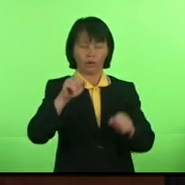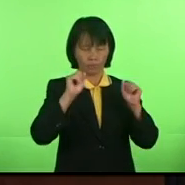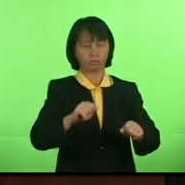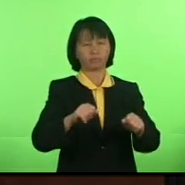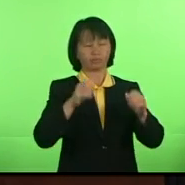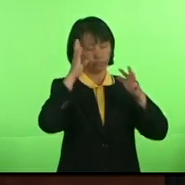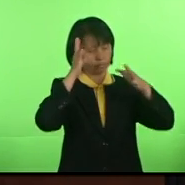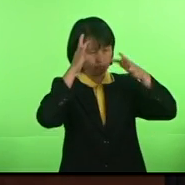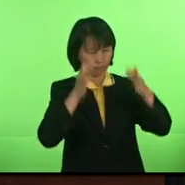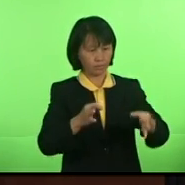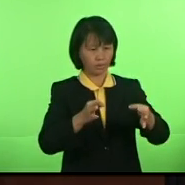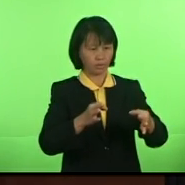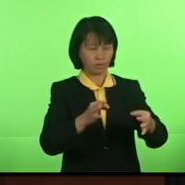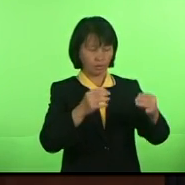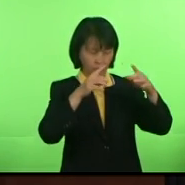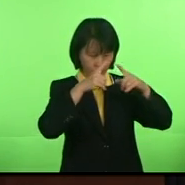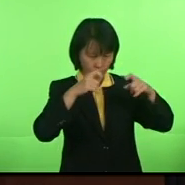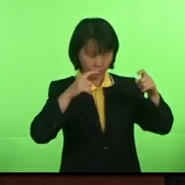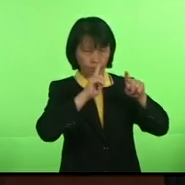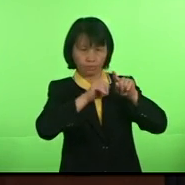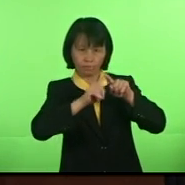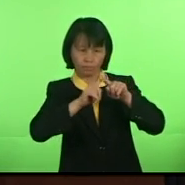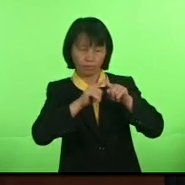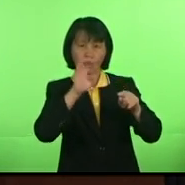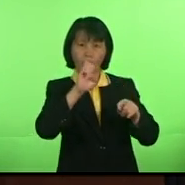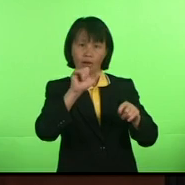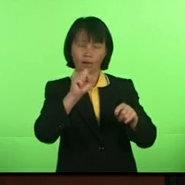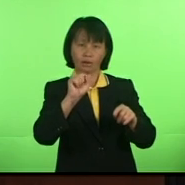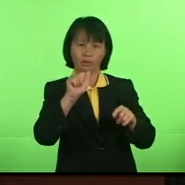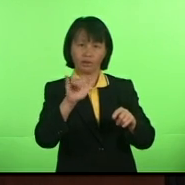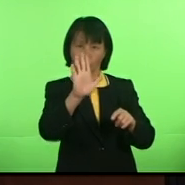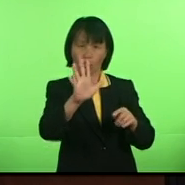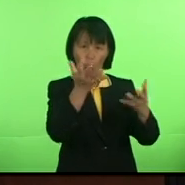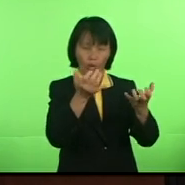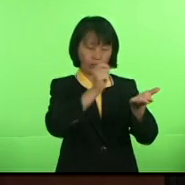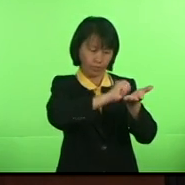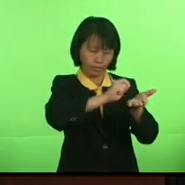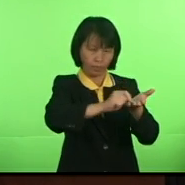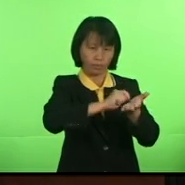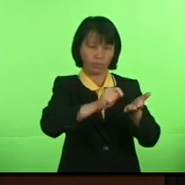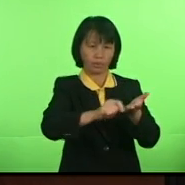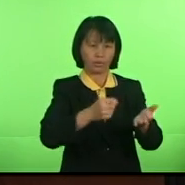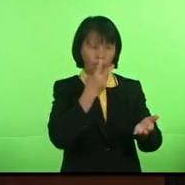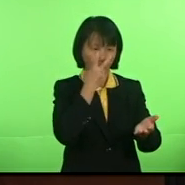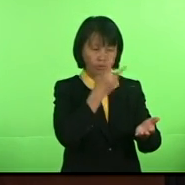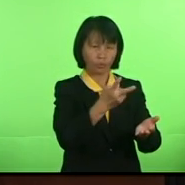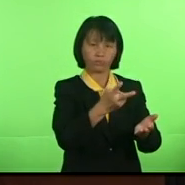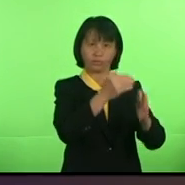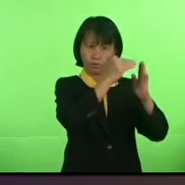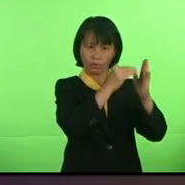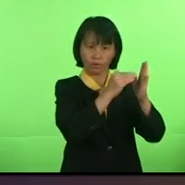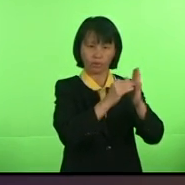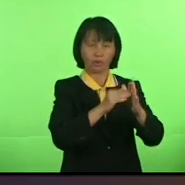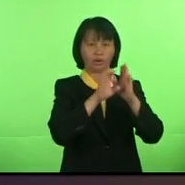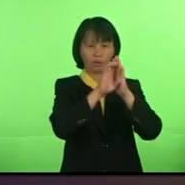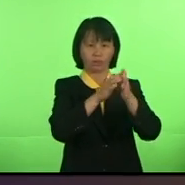opinion on the type of essay you are going to write. Look for key phrases found in the topic given. For example, in page